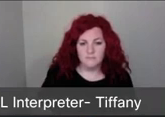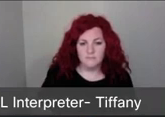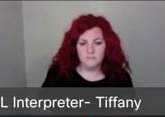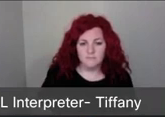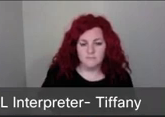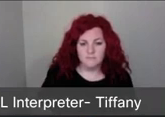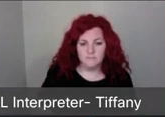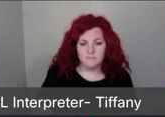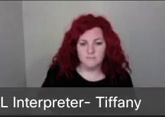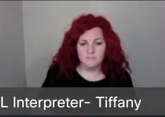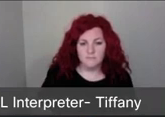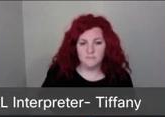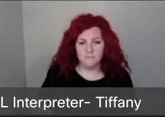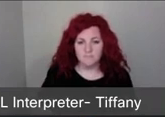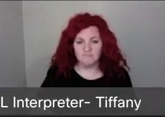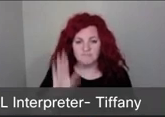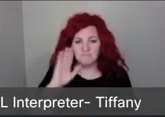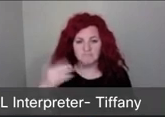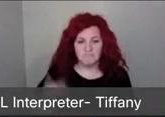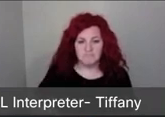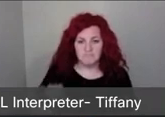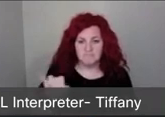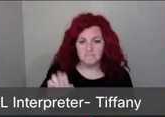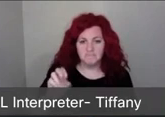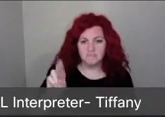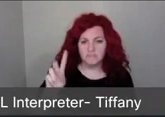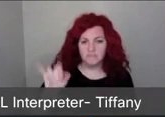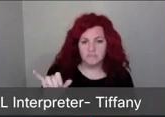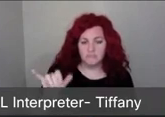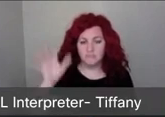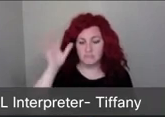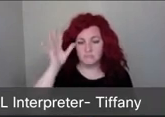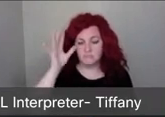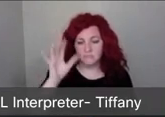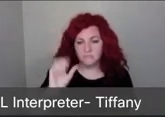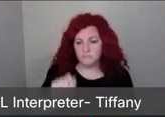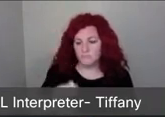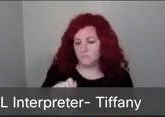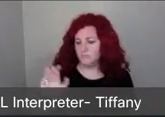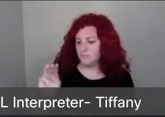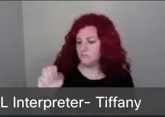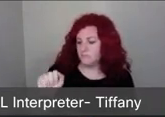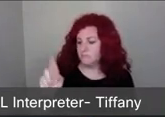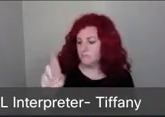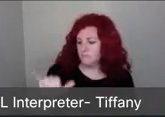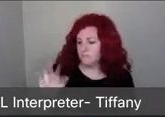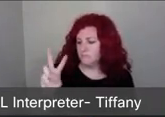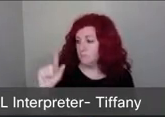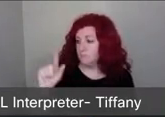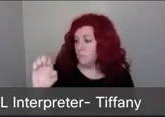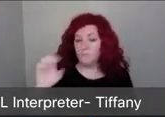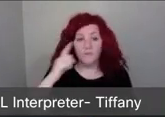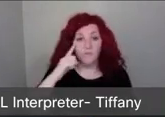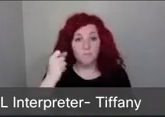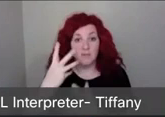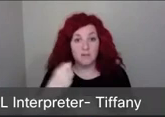So my name is Jordy. My father, who has worked in Maryville for years, for my mother, who has